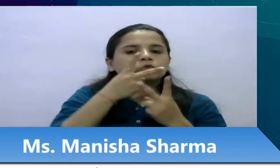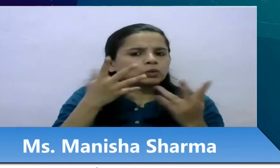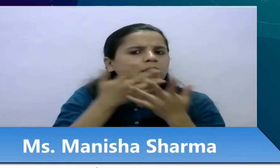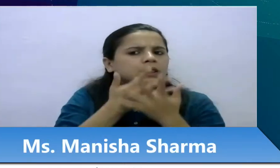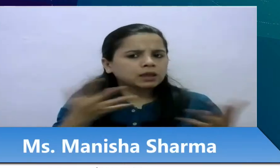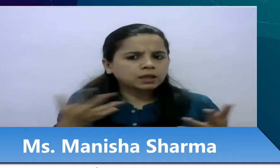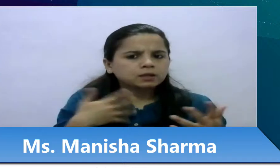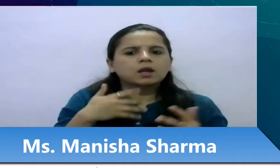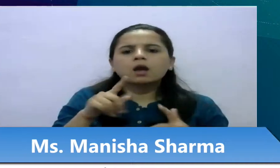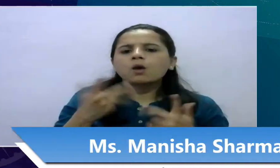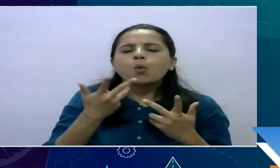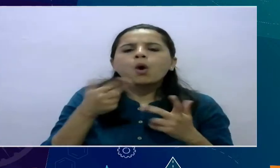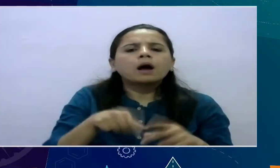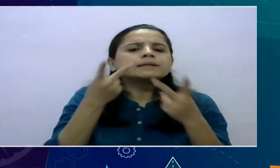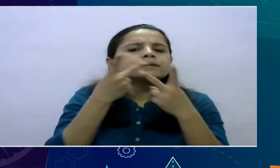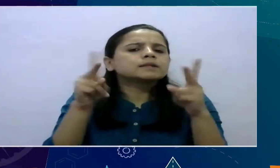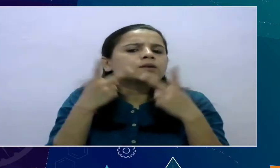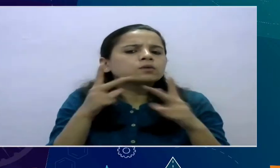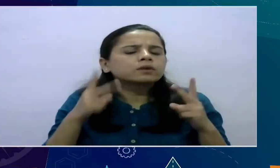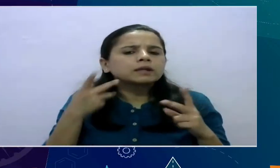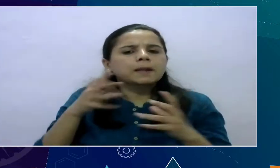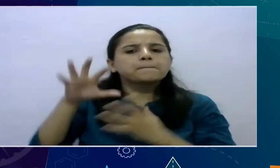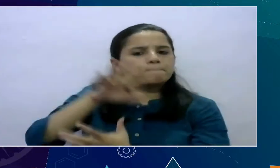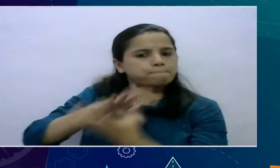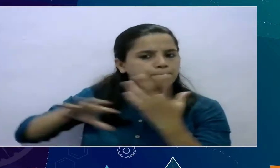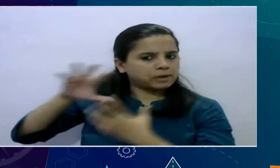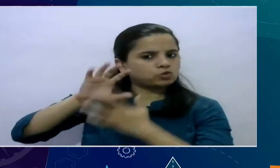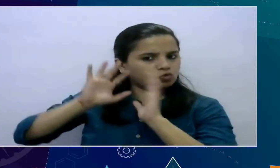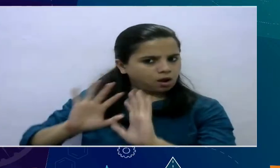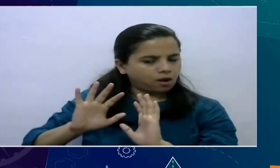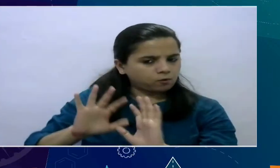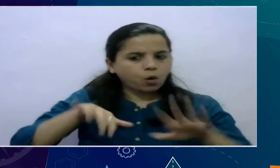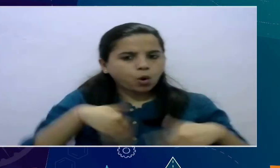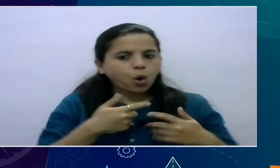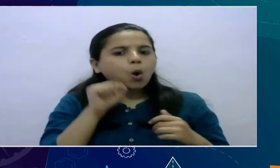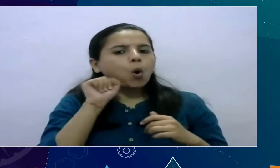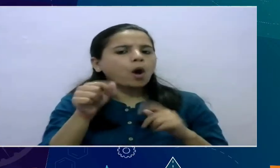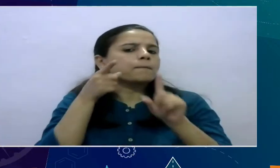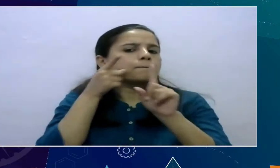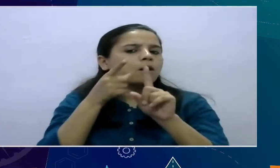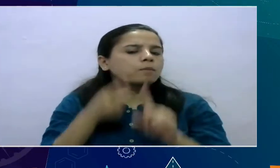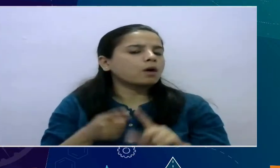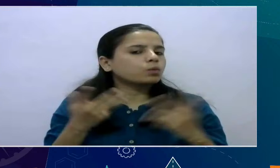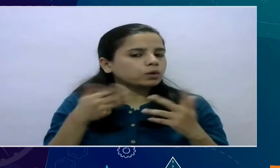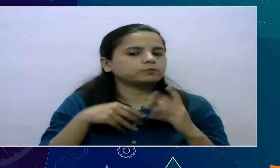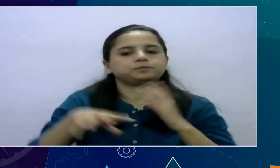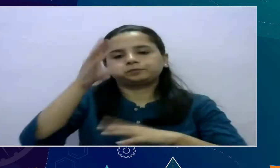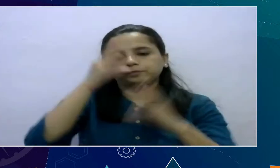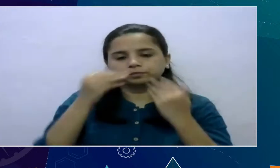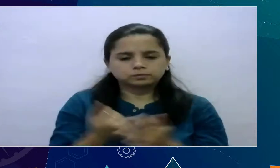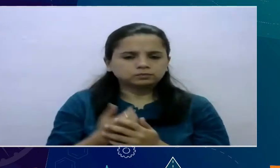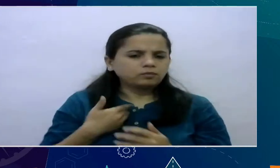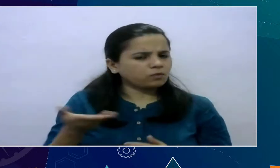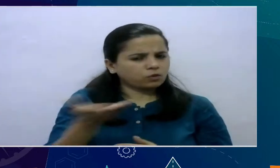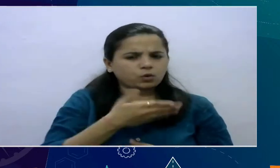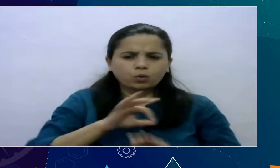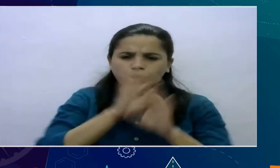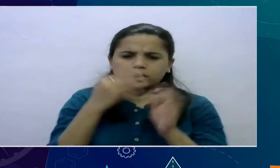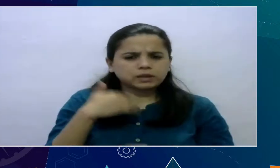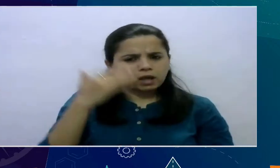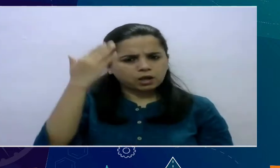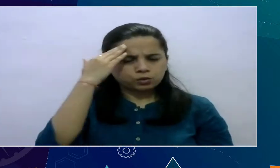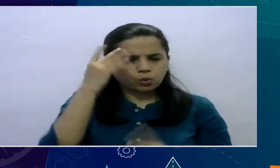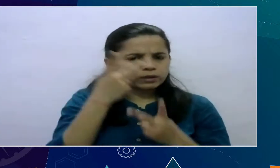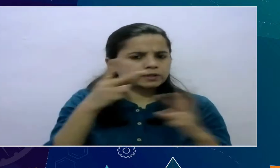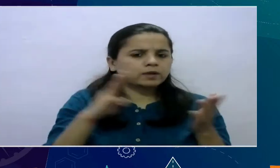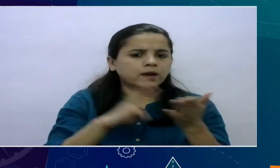more about what are the different kinds of mixtures and what are their properties. Okay. So we already know that all matter is